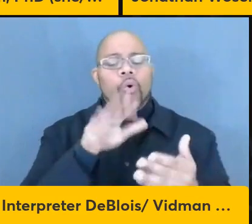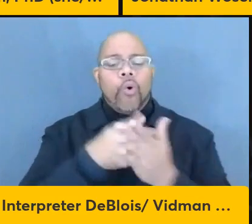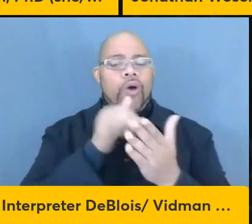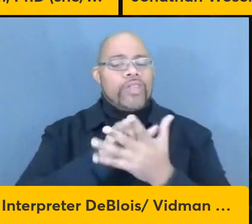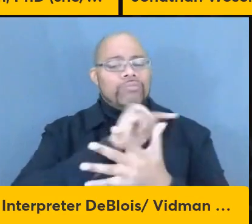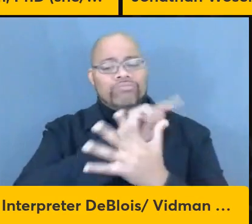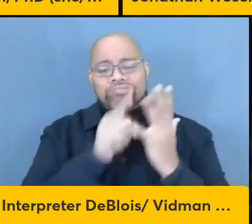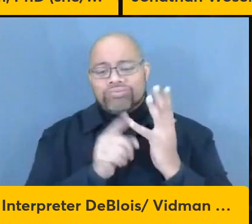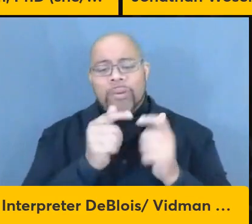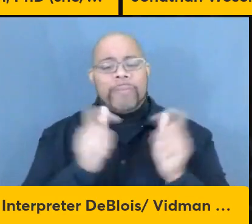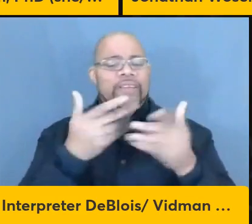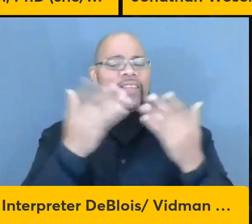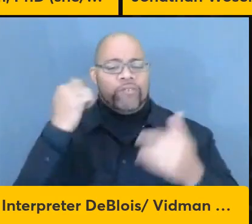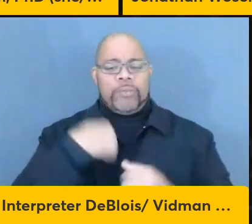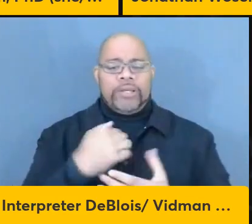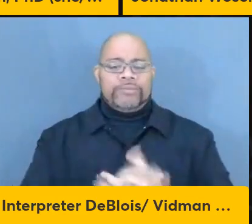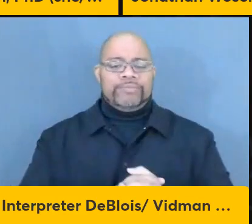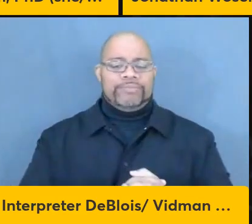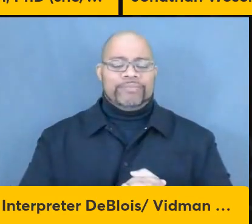is very, very exciting to me.